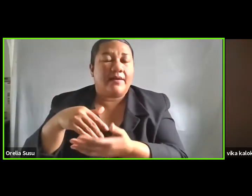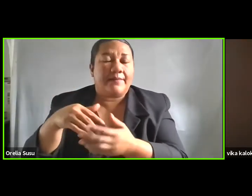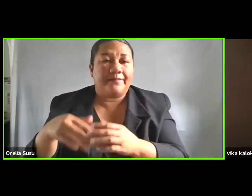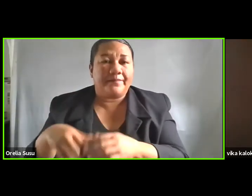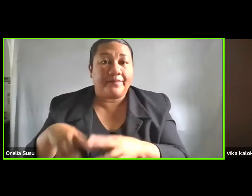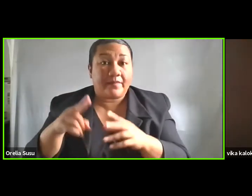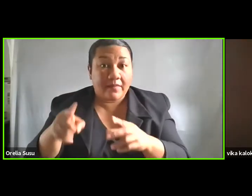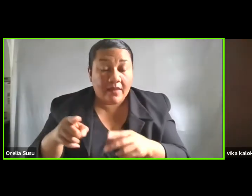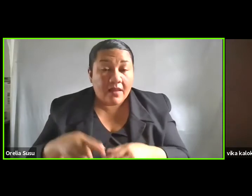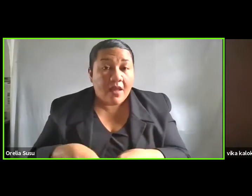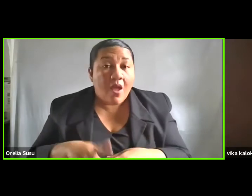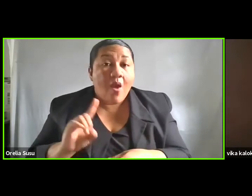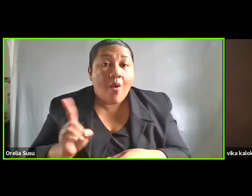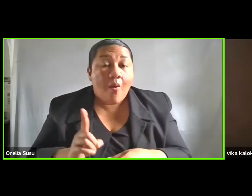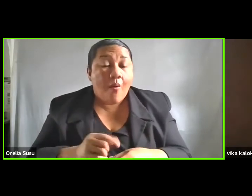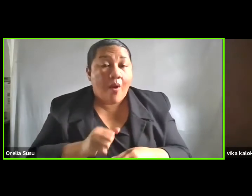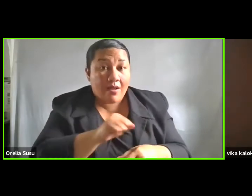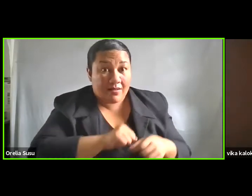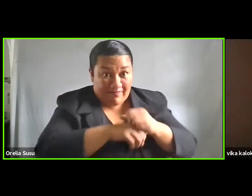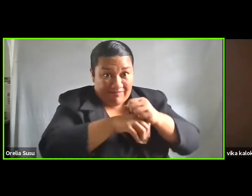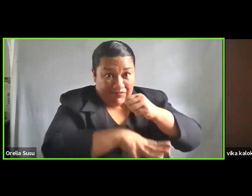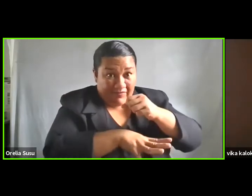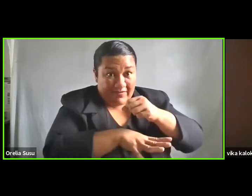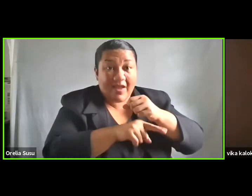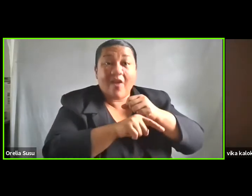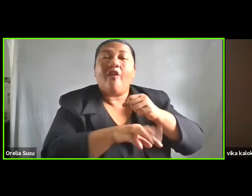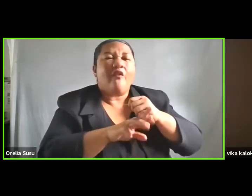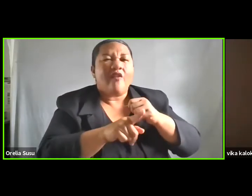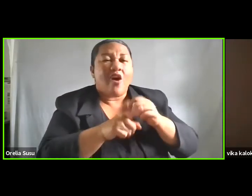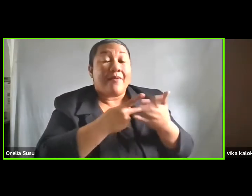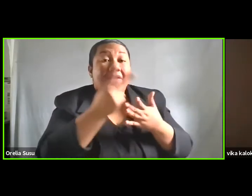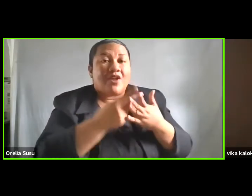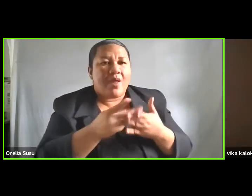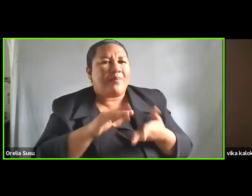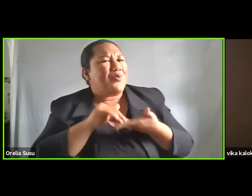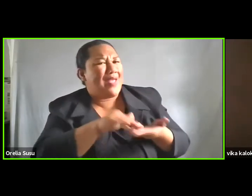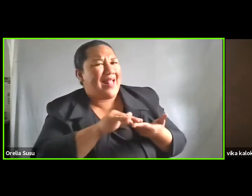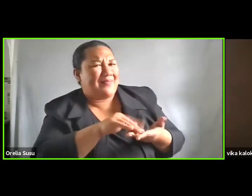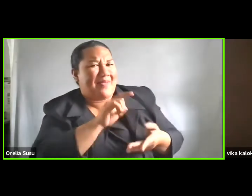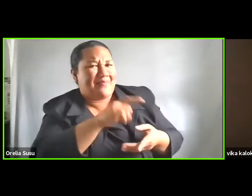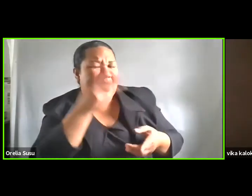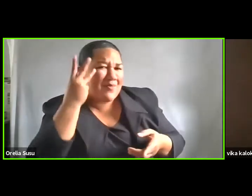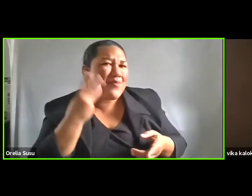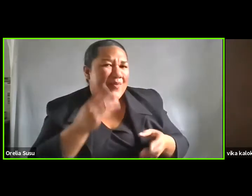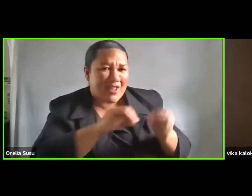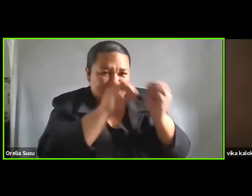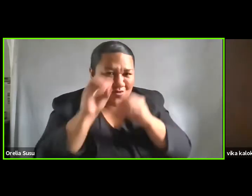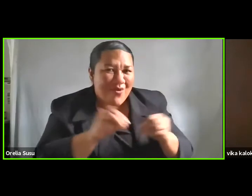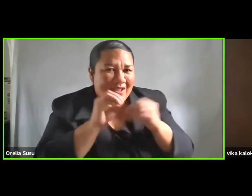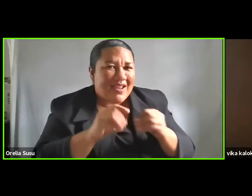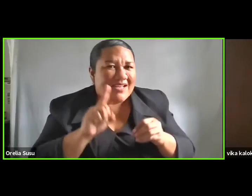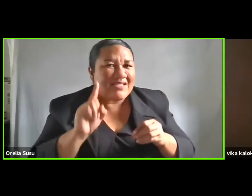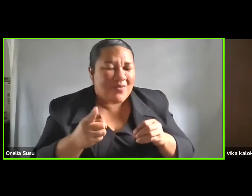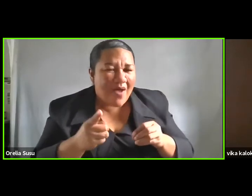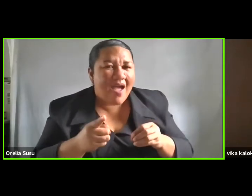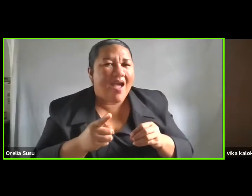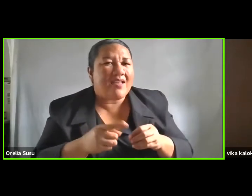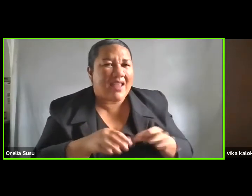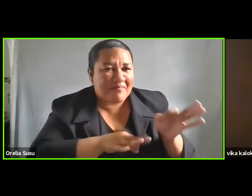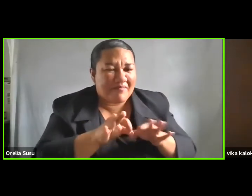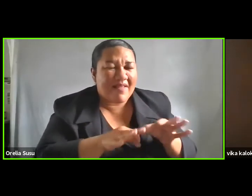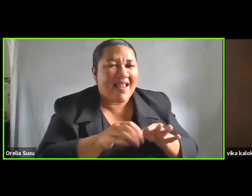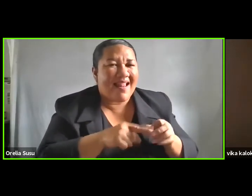creating safe spaces for grassroots women and gender non-binary people to organize and plan. The feminist